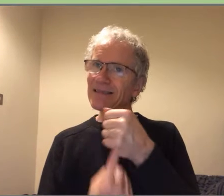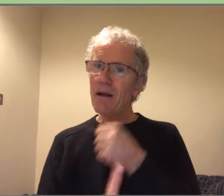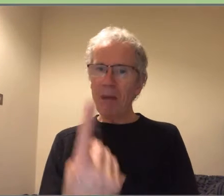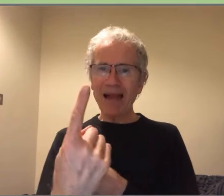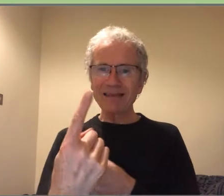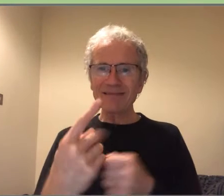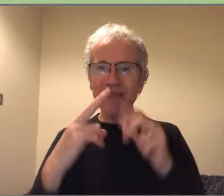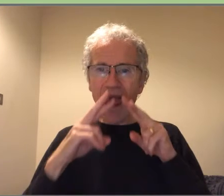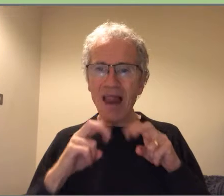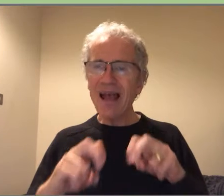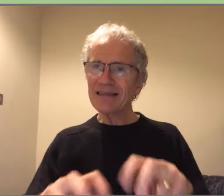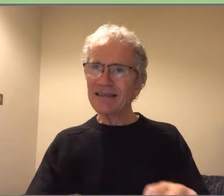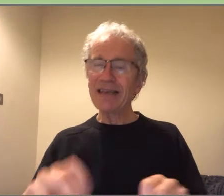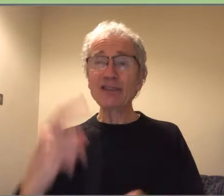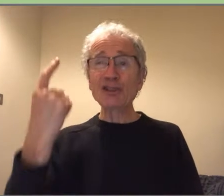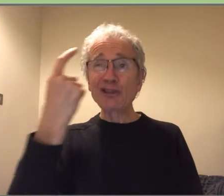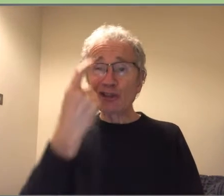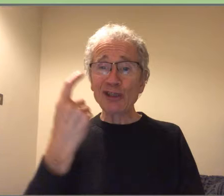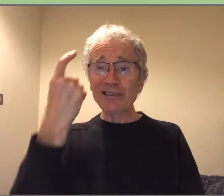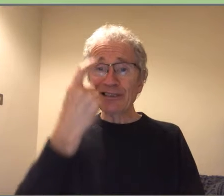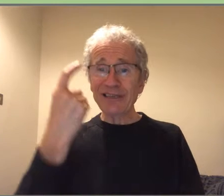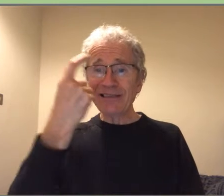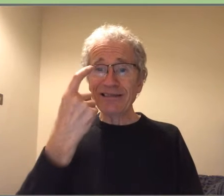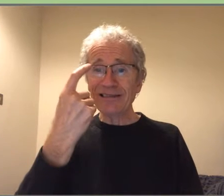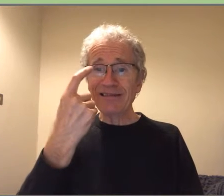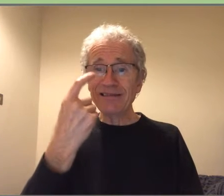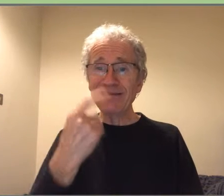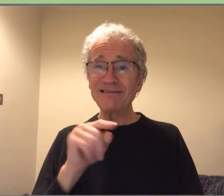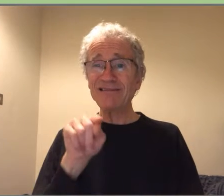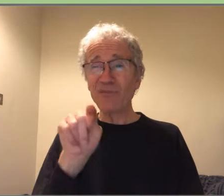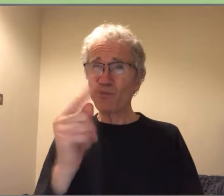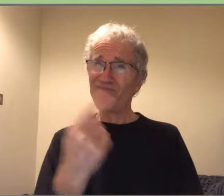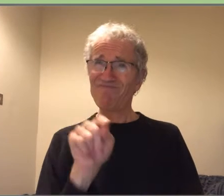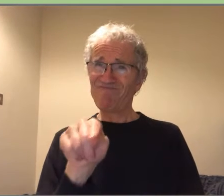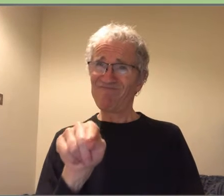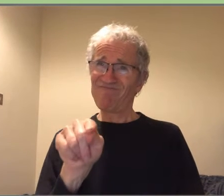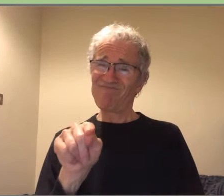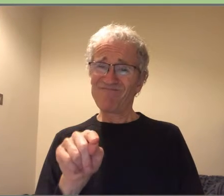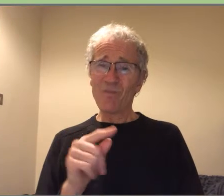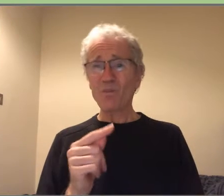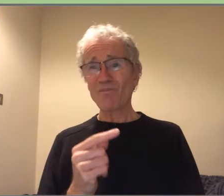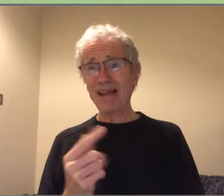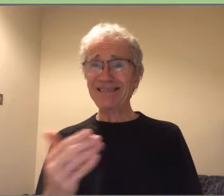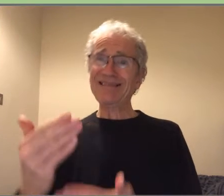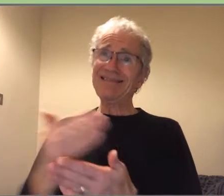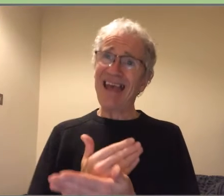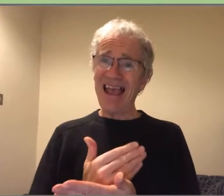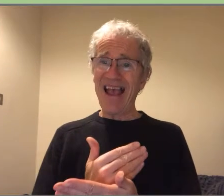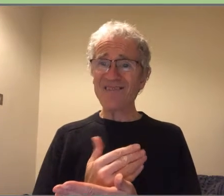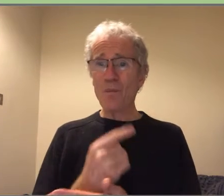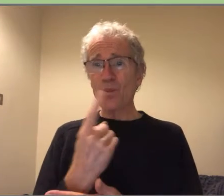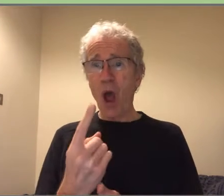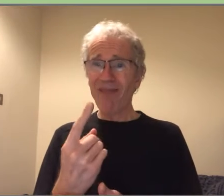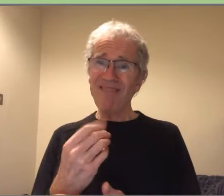Independent analysis suggests that one life is saved for every 20 vaccines given to care home residents.